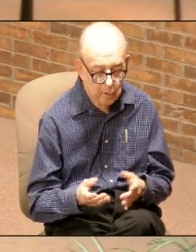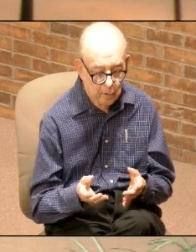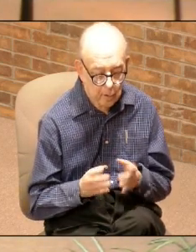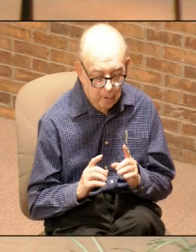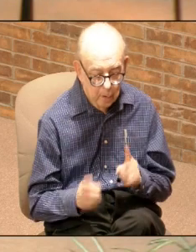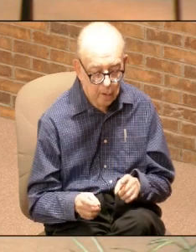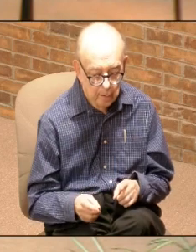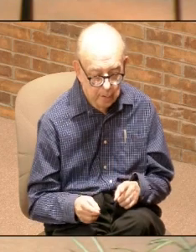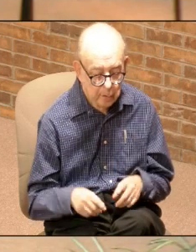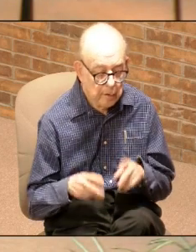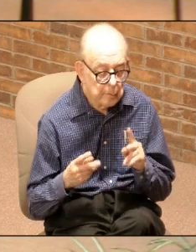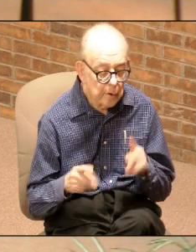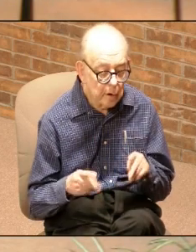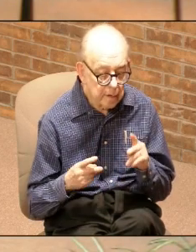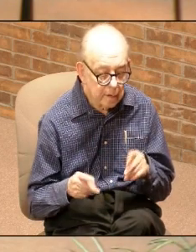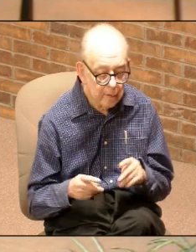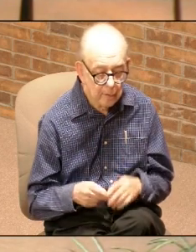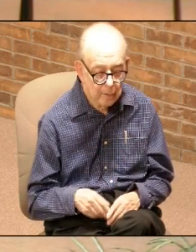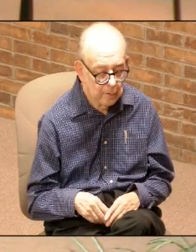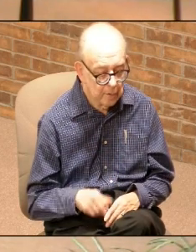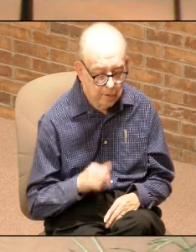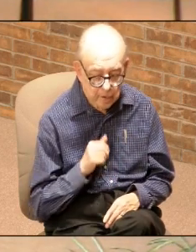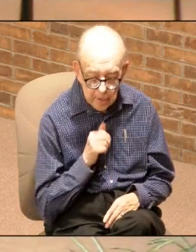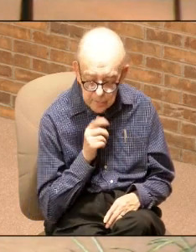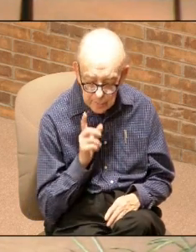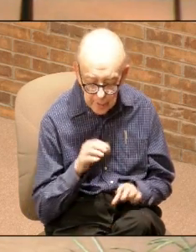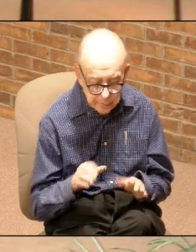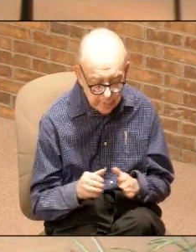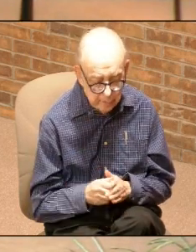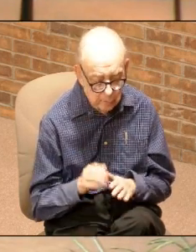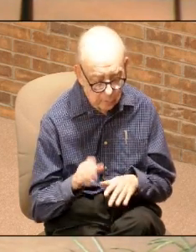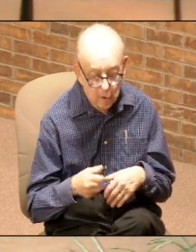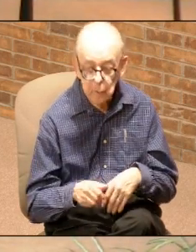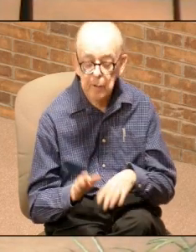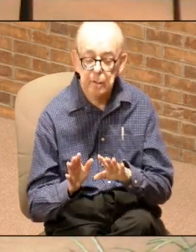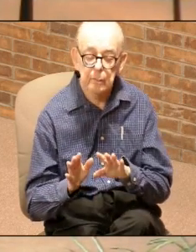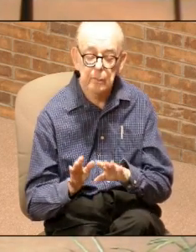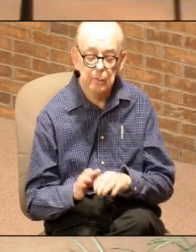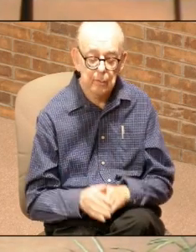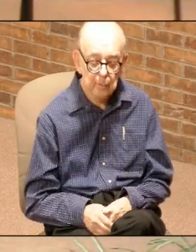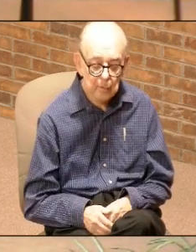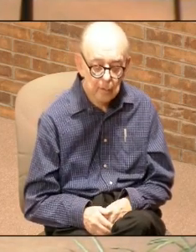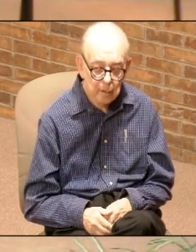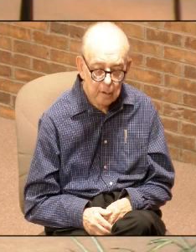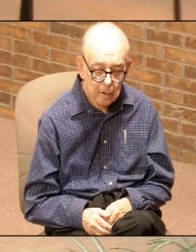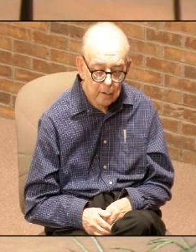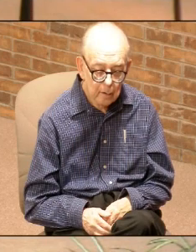you to go out partying, you don't have to. Walk away.